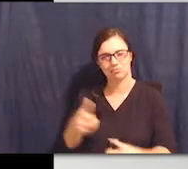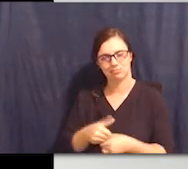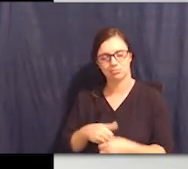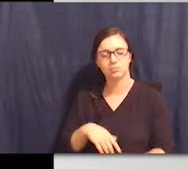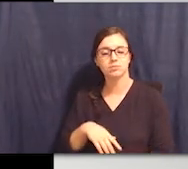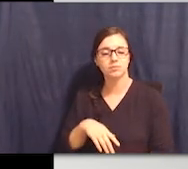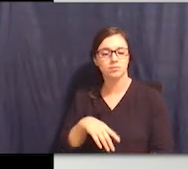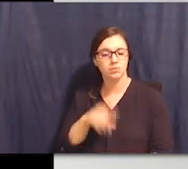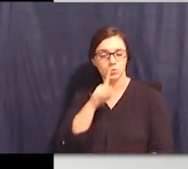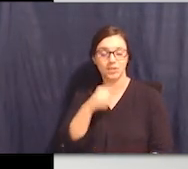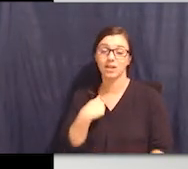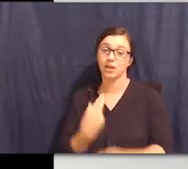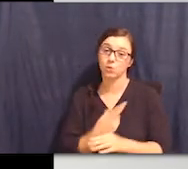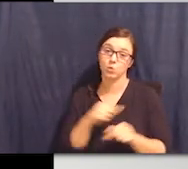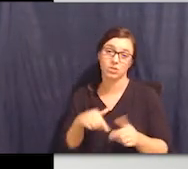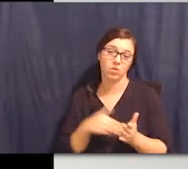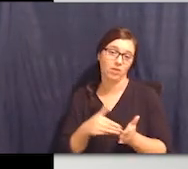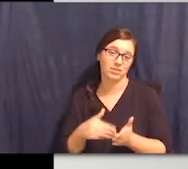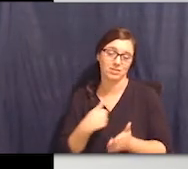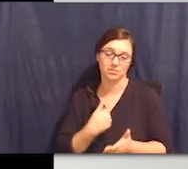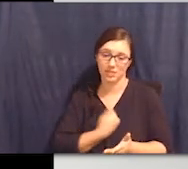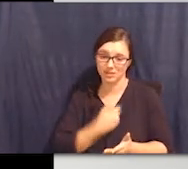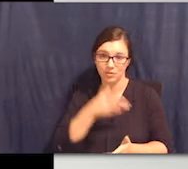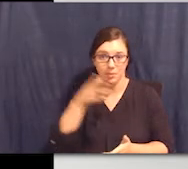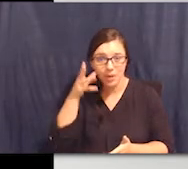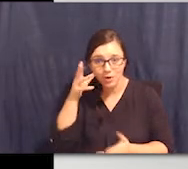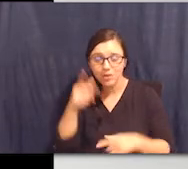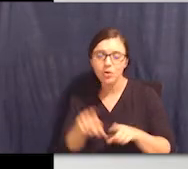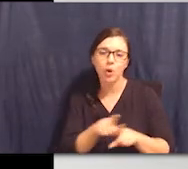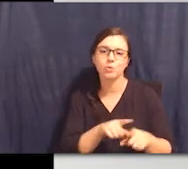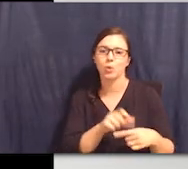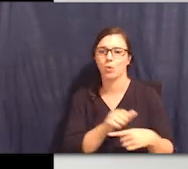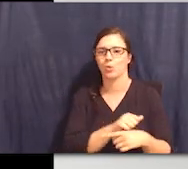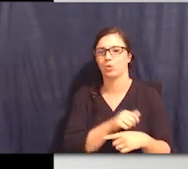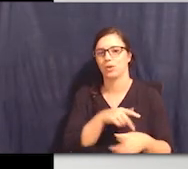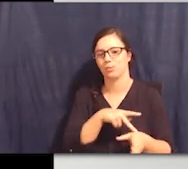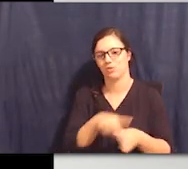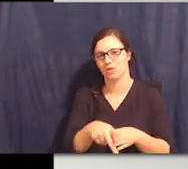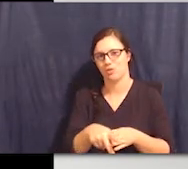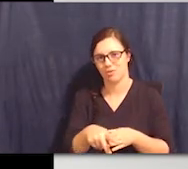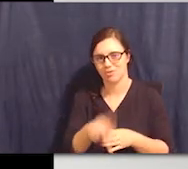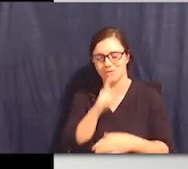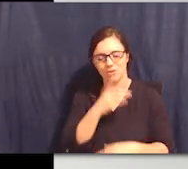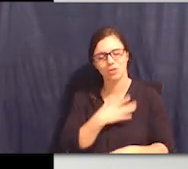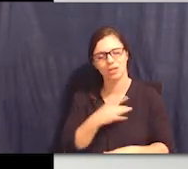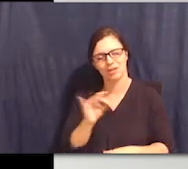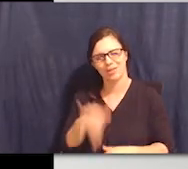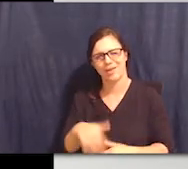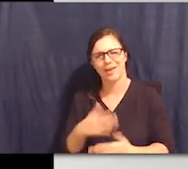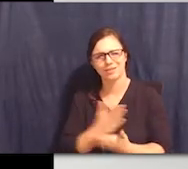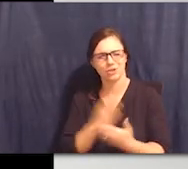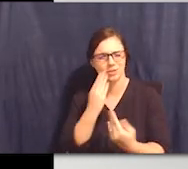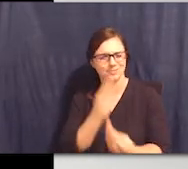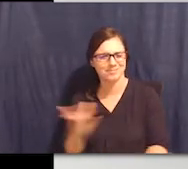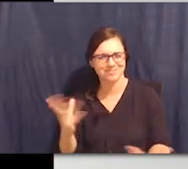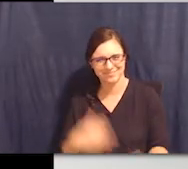And I really use this a lot as a parent, and I've used it a lot as a practitioner. So it's really helpful. I like it. I'm sharing it with you